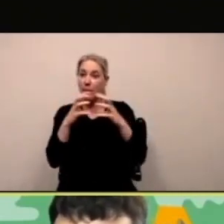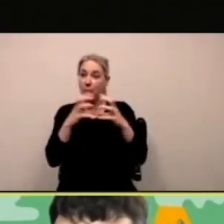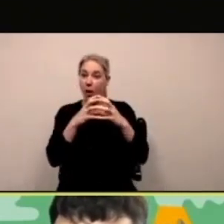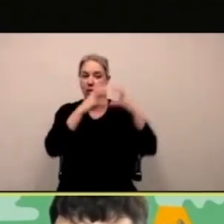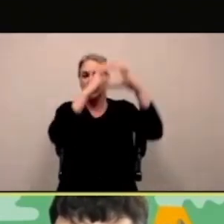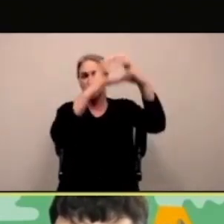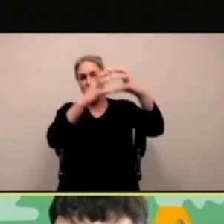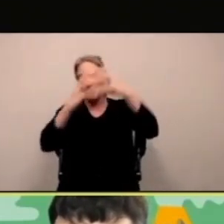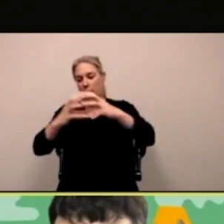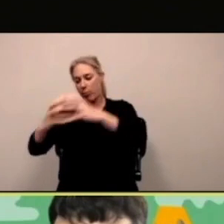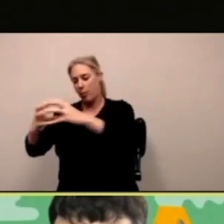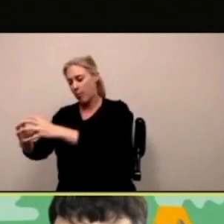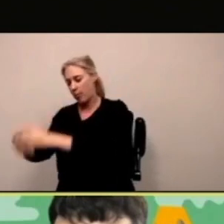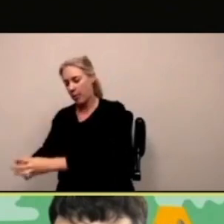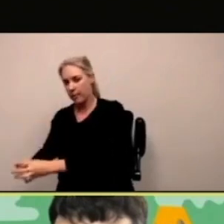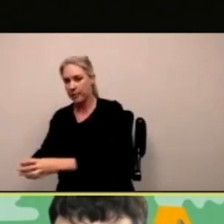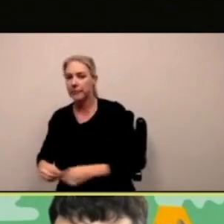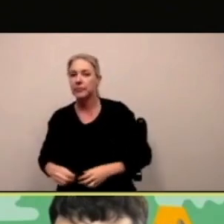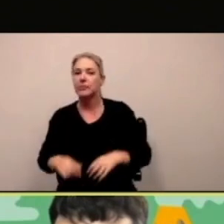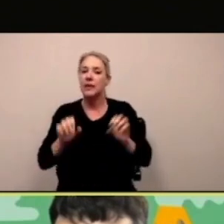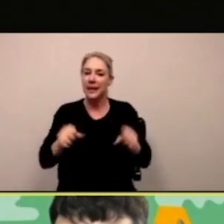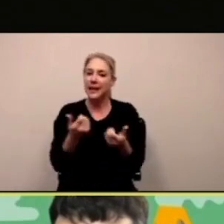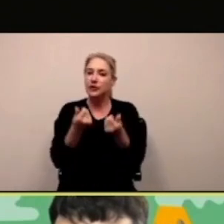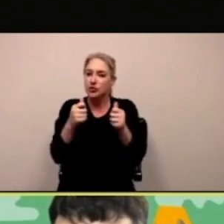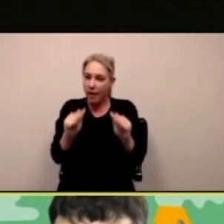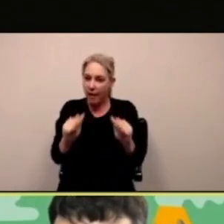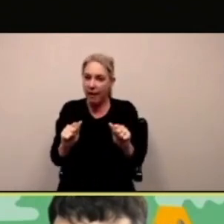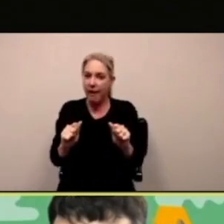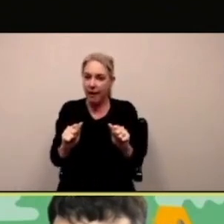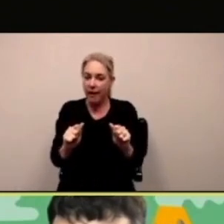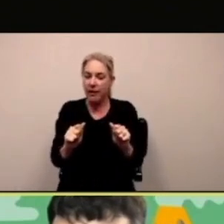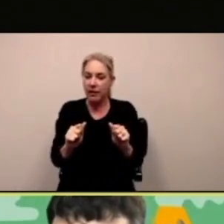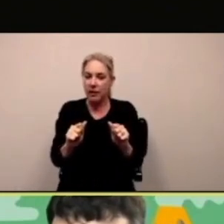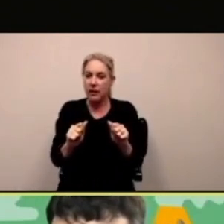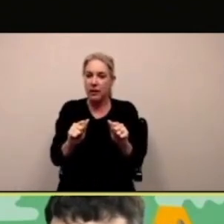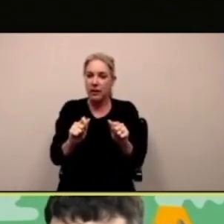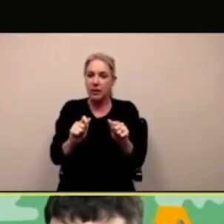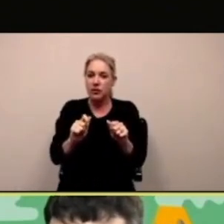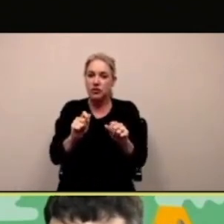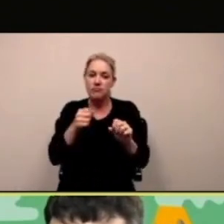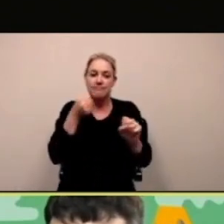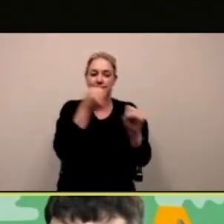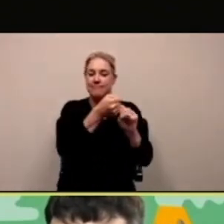on, and then I'll try to get it to go all the way back over to the star.